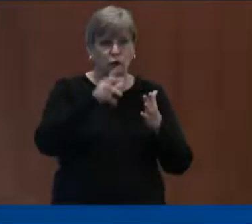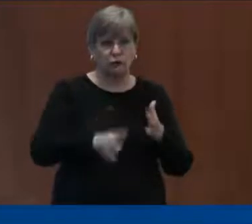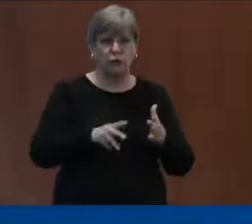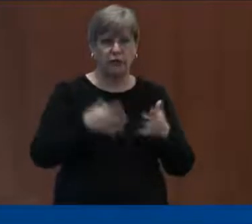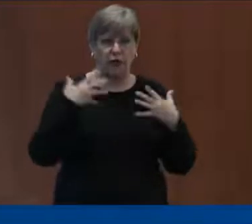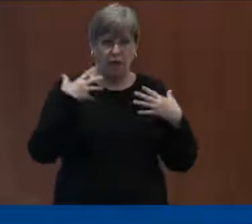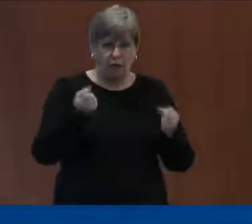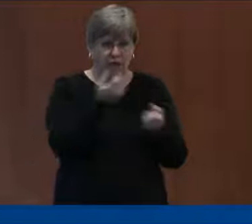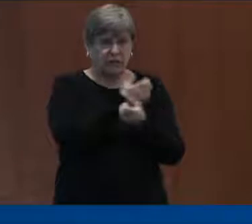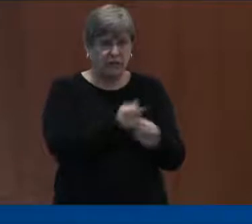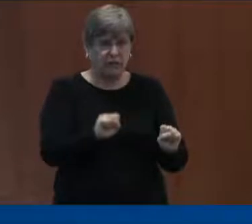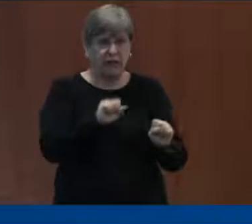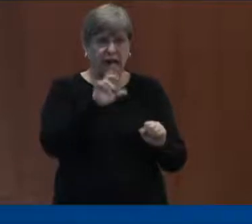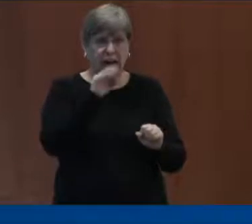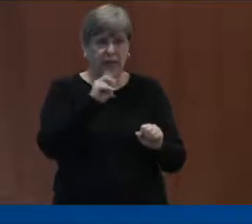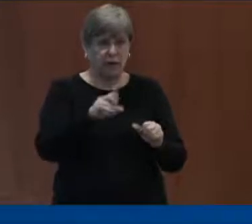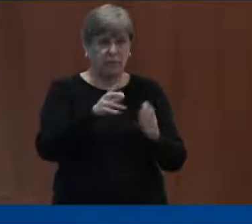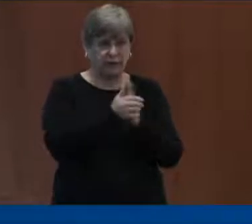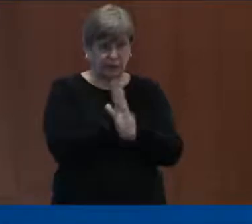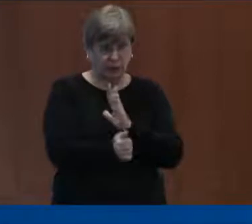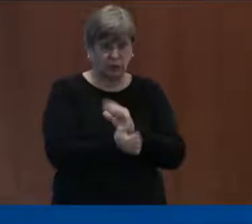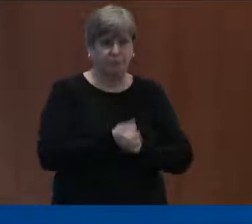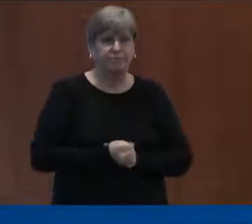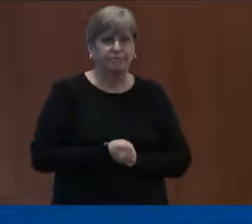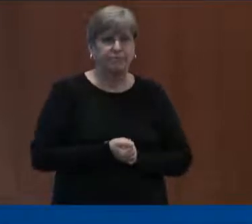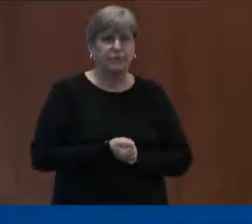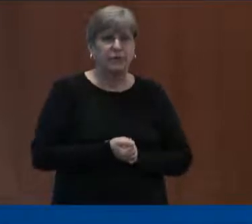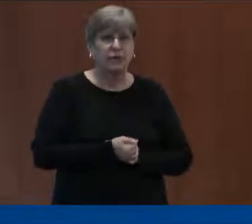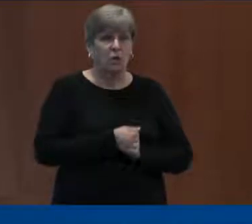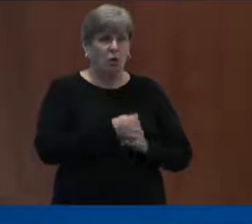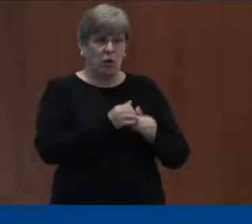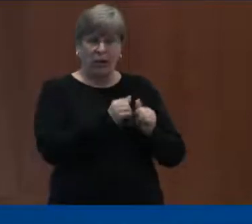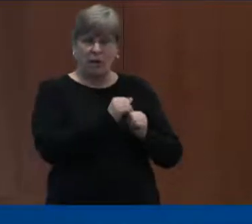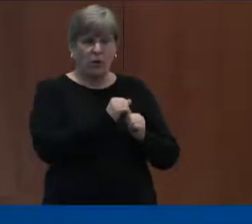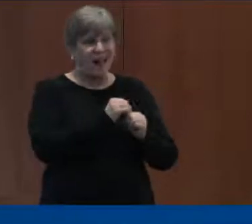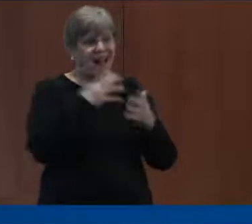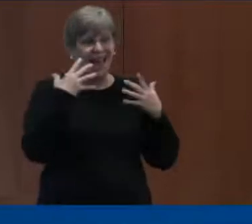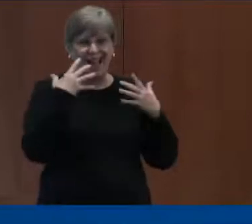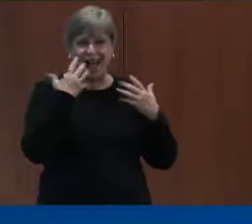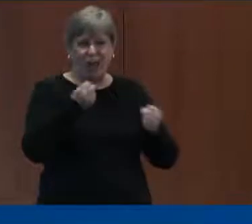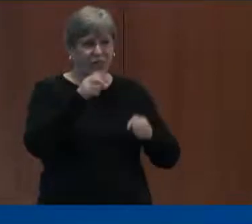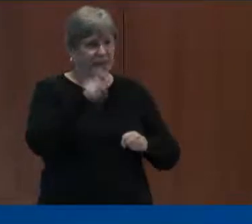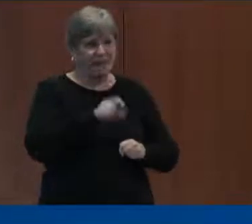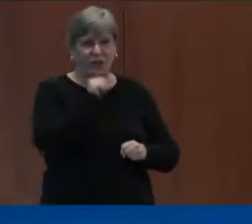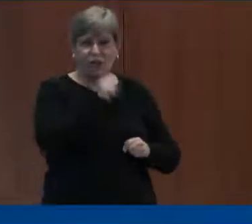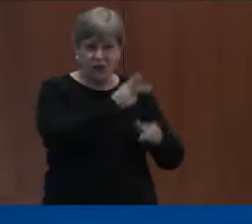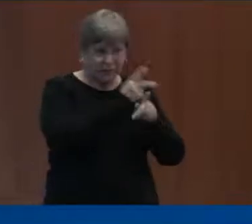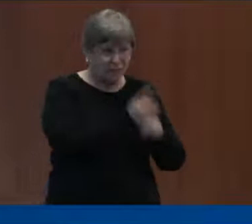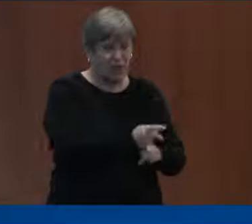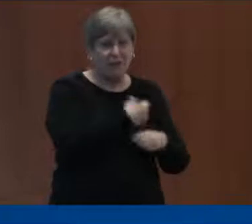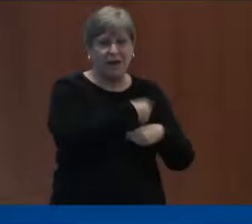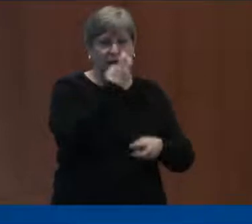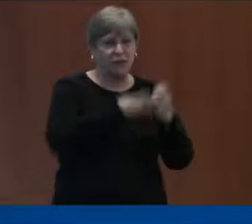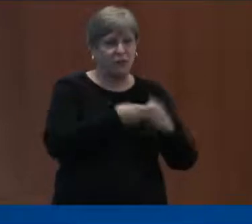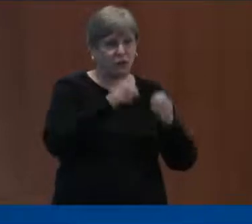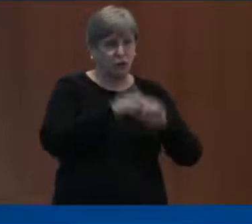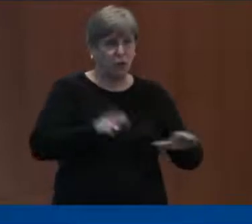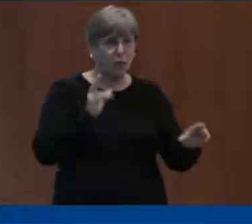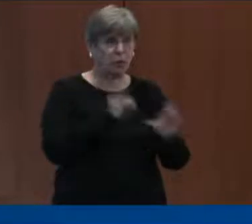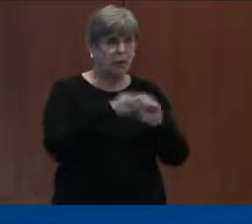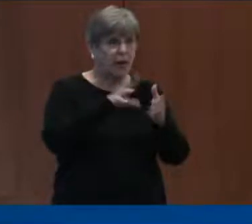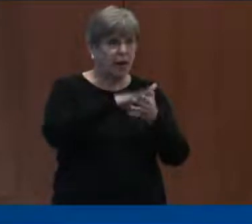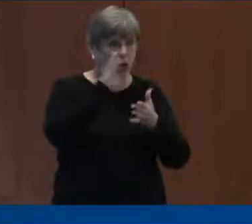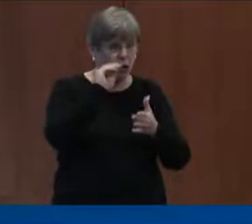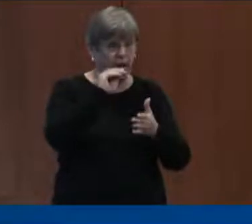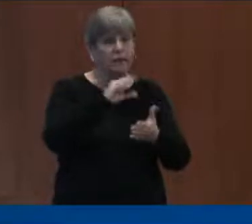well-being, safety, and academic ability. Unaddressed healthcare needs make it difficult for children to participate in learning. The school